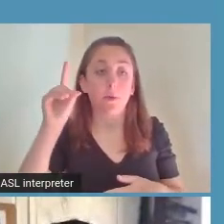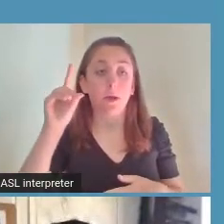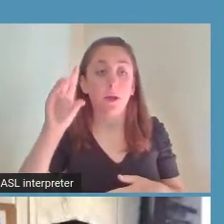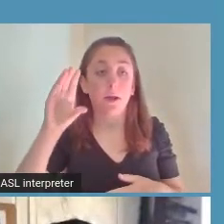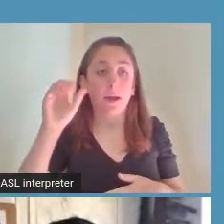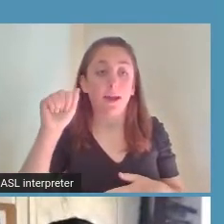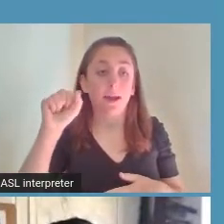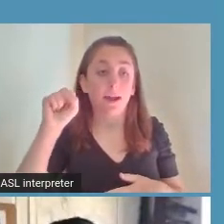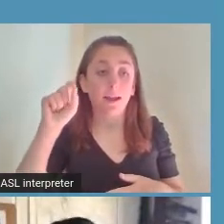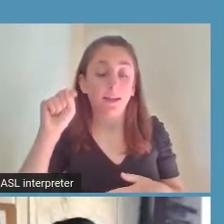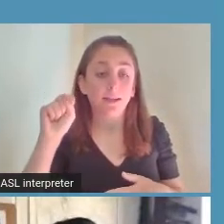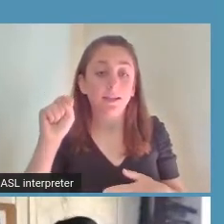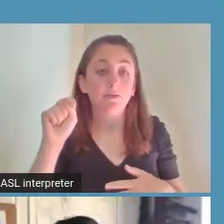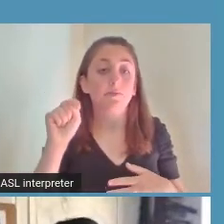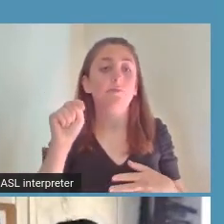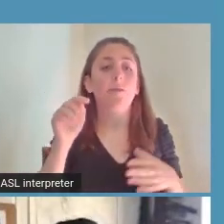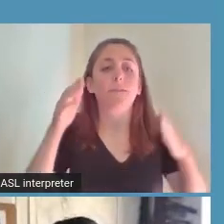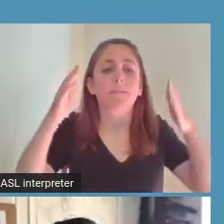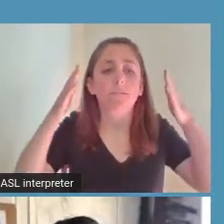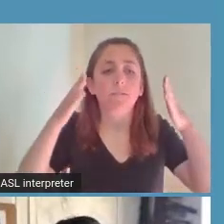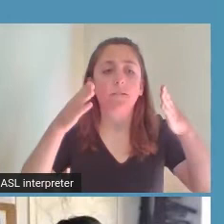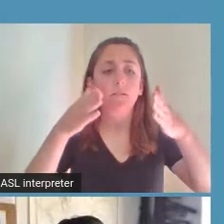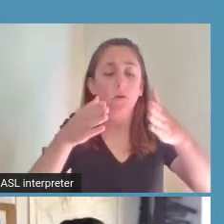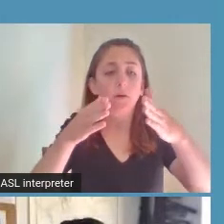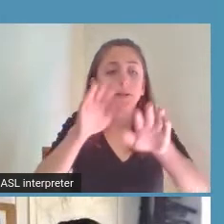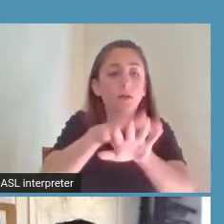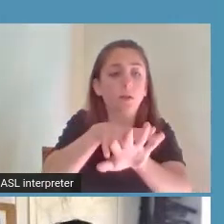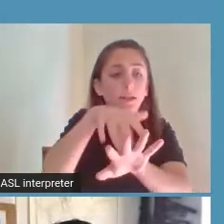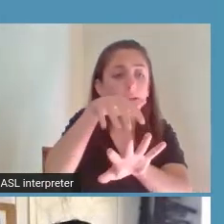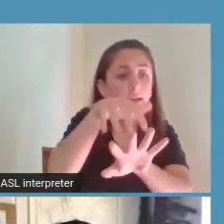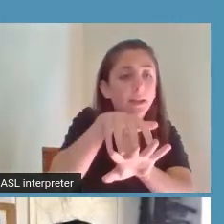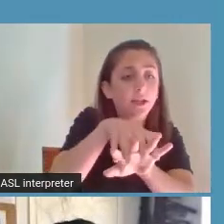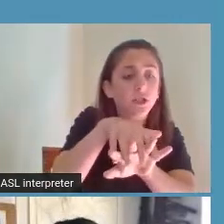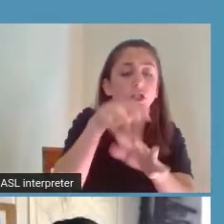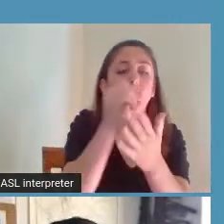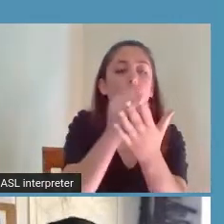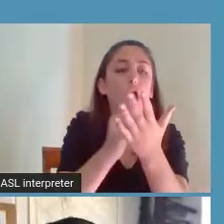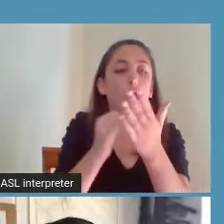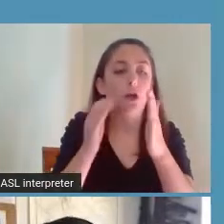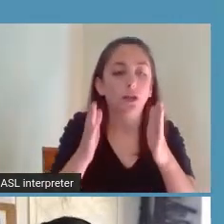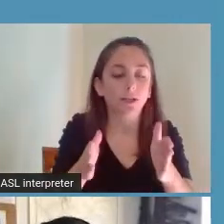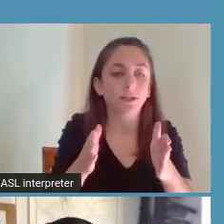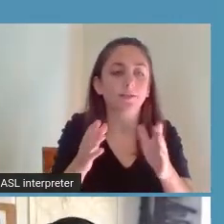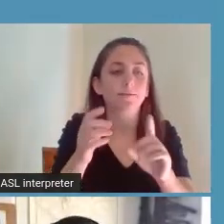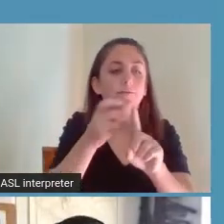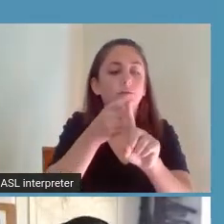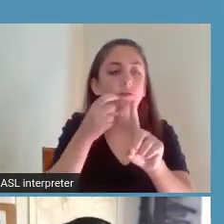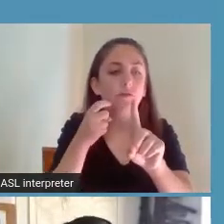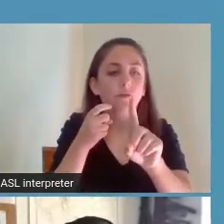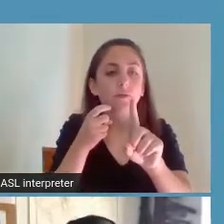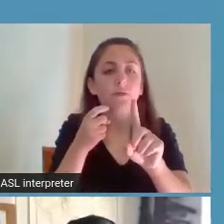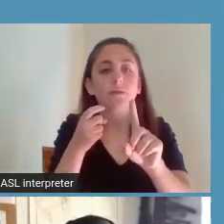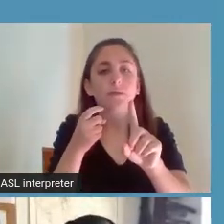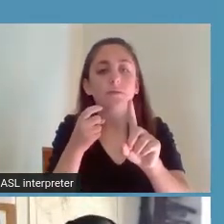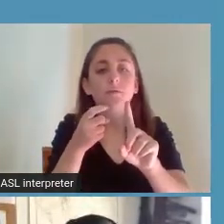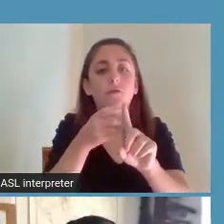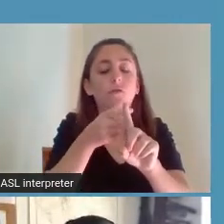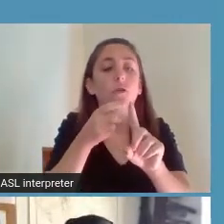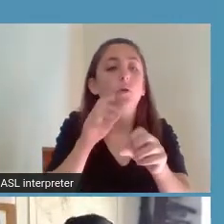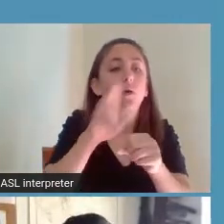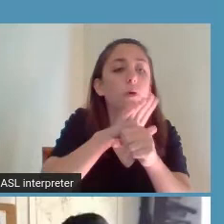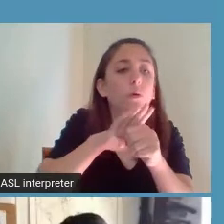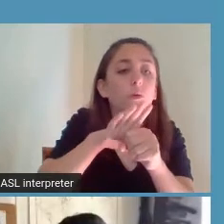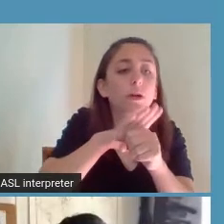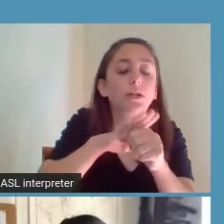podcast that focuses on Indigenous and Native American artists that are from initially the region, but now